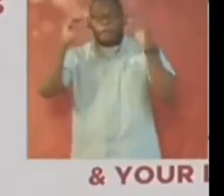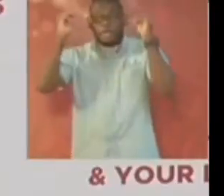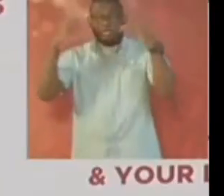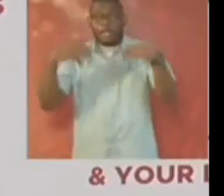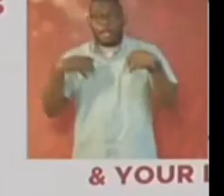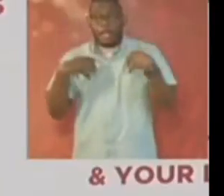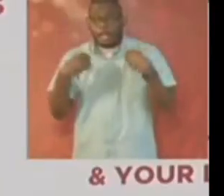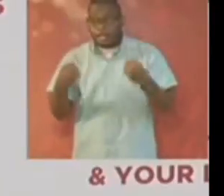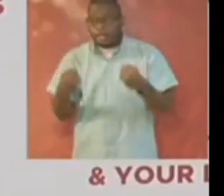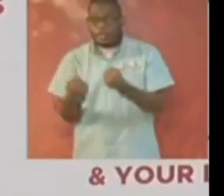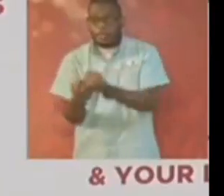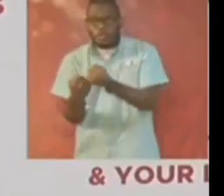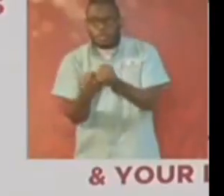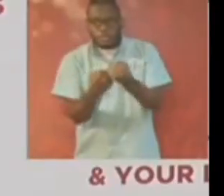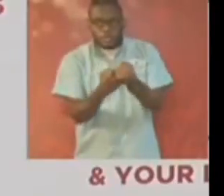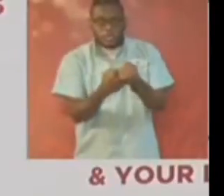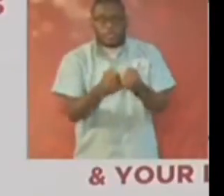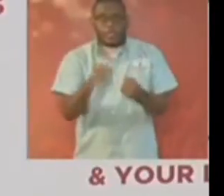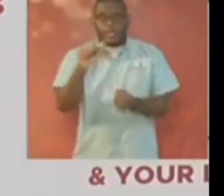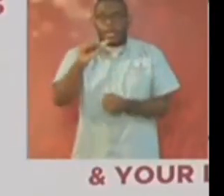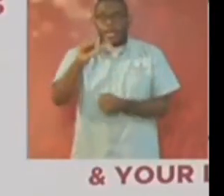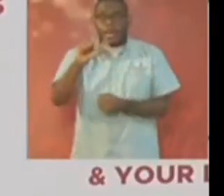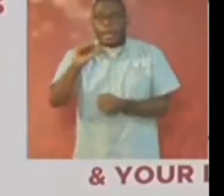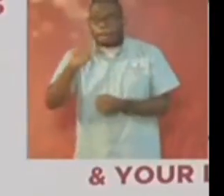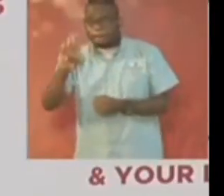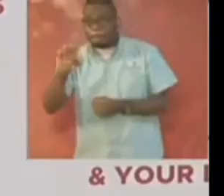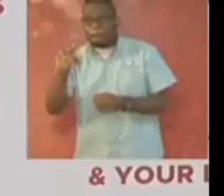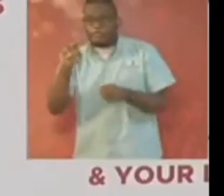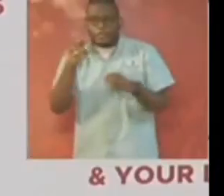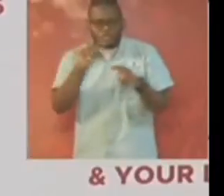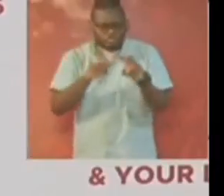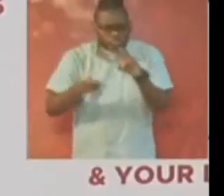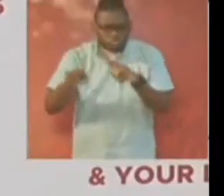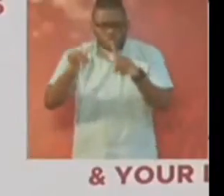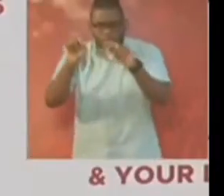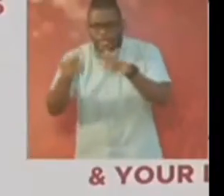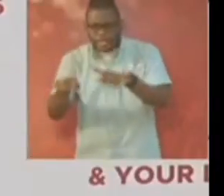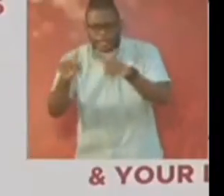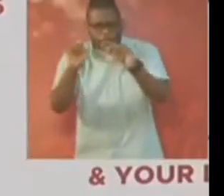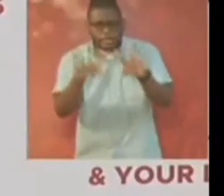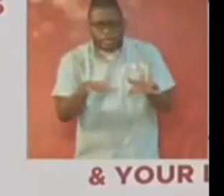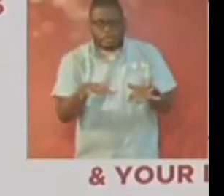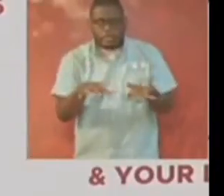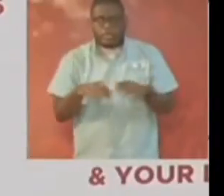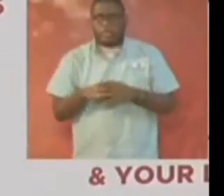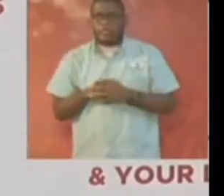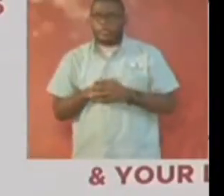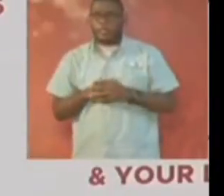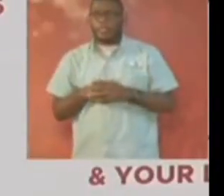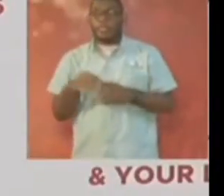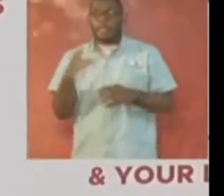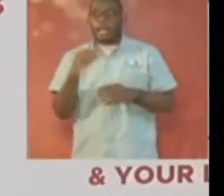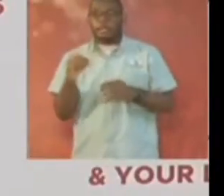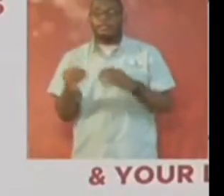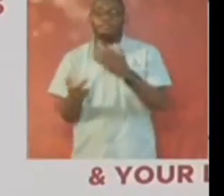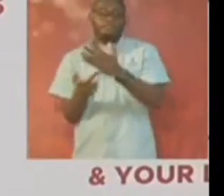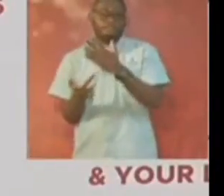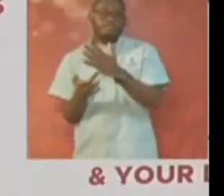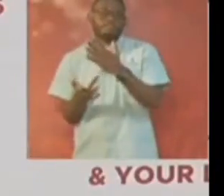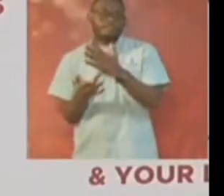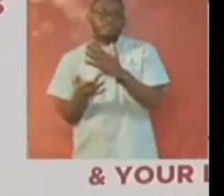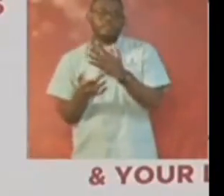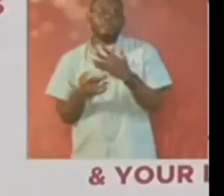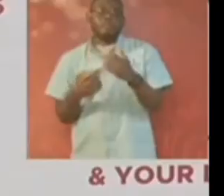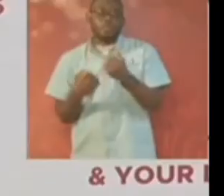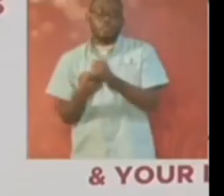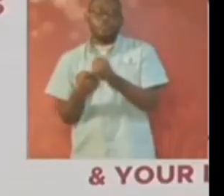laboratory testing, monitoring and evaluation, surveillance, and also in terms of technical cooperation, that is in